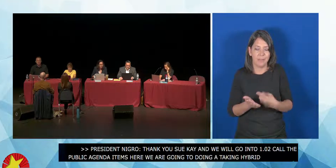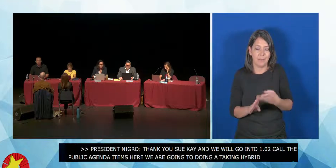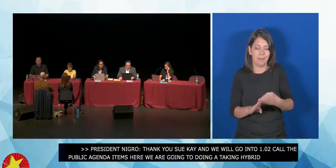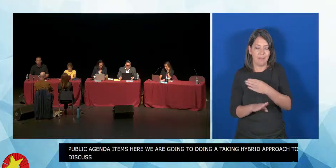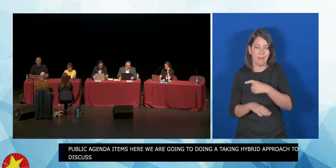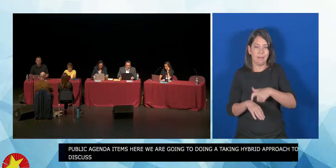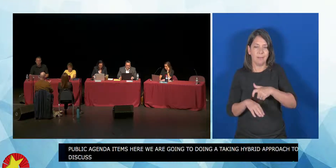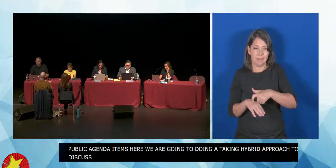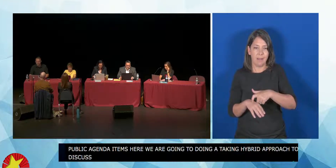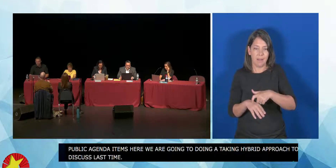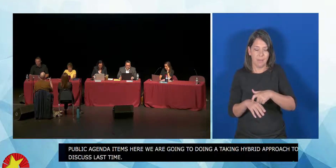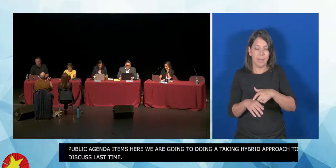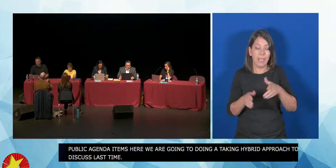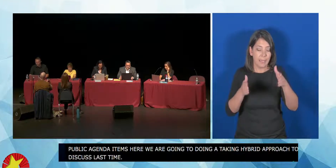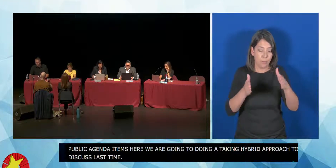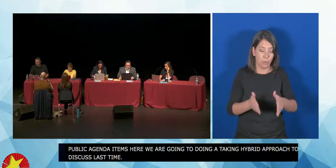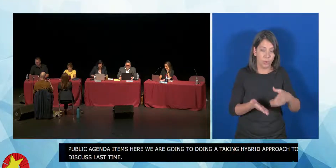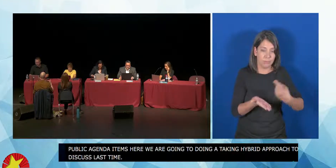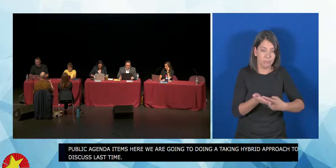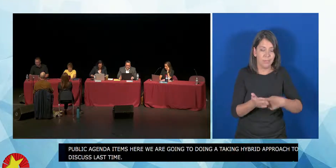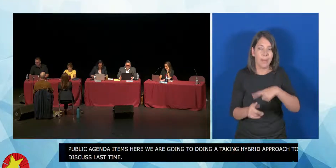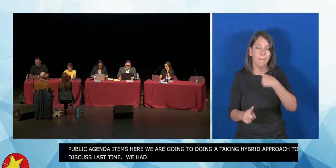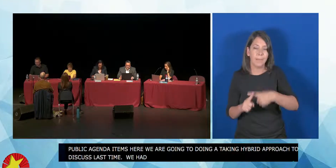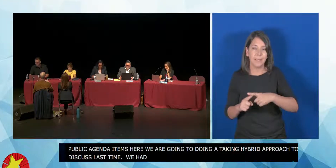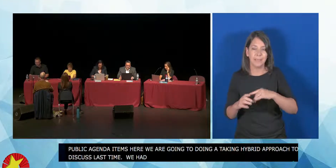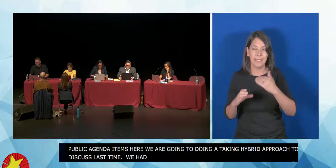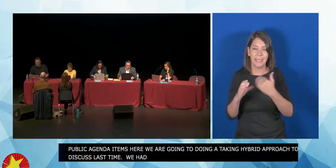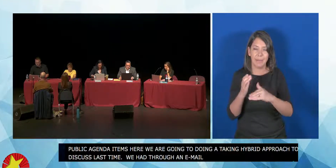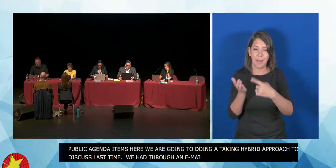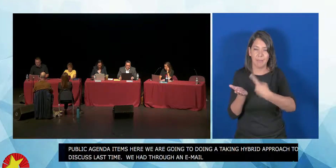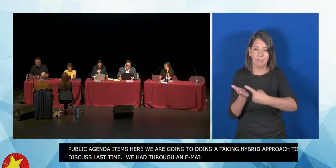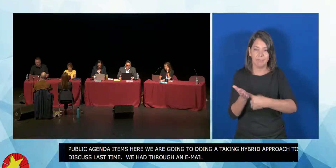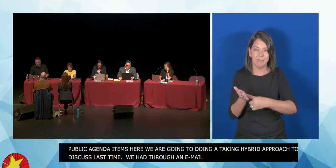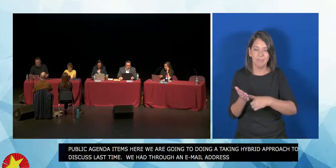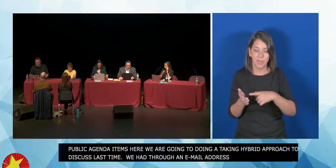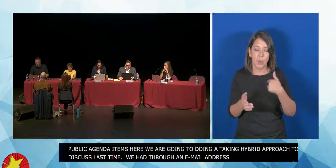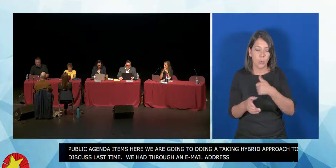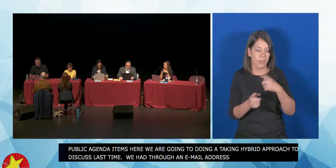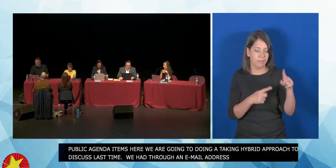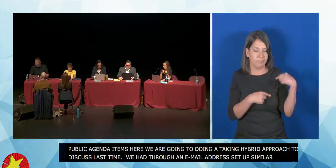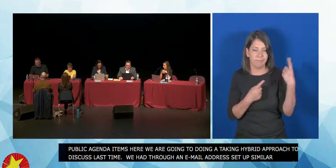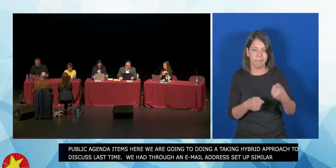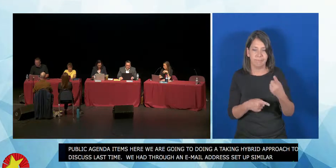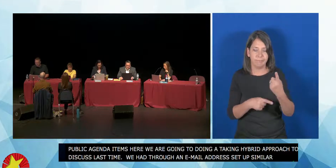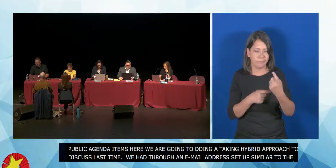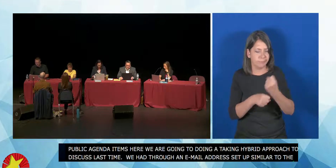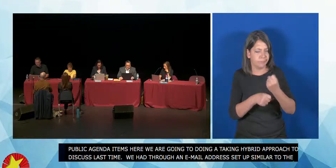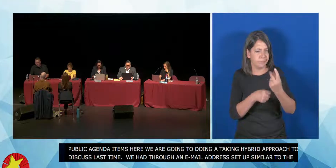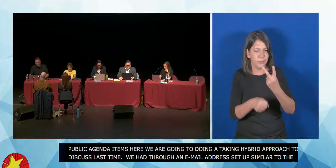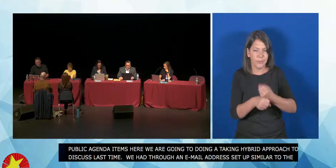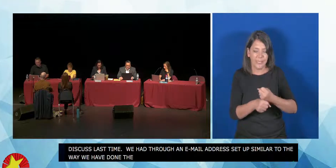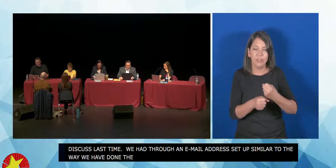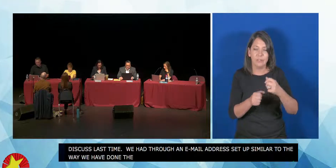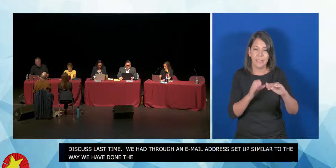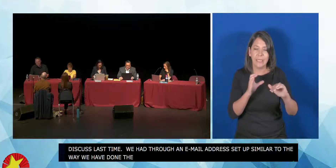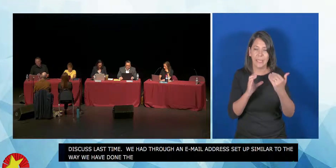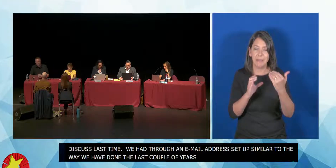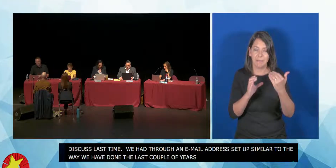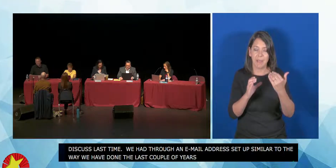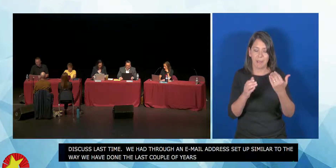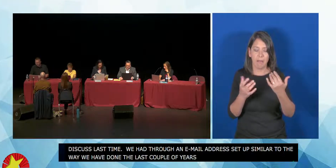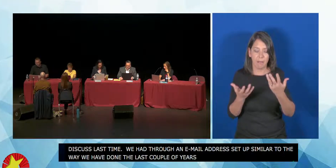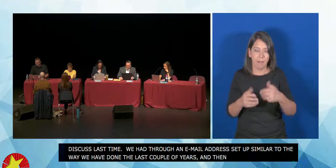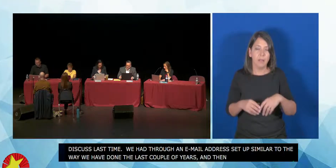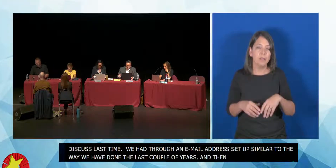had, an email address set up similar to the way we've done for the last couple of years. And then we also are back to